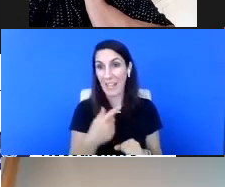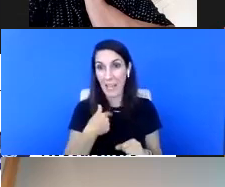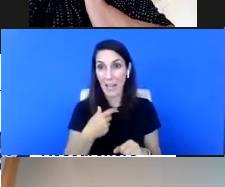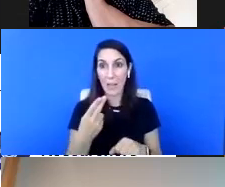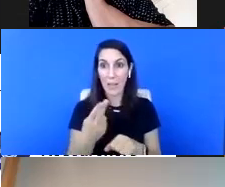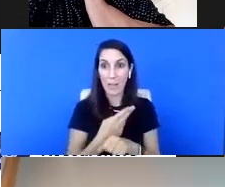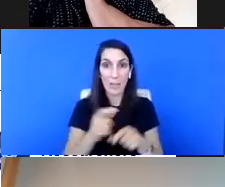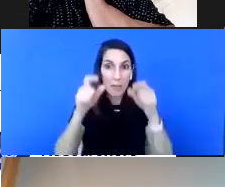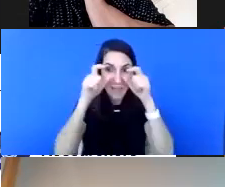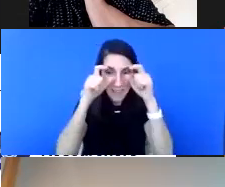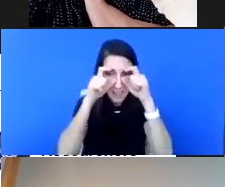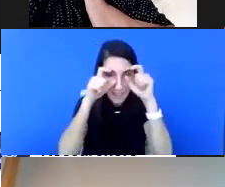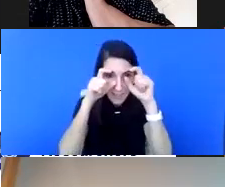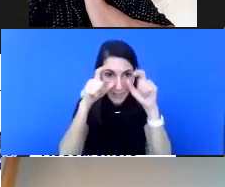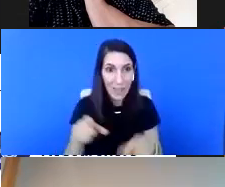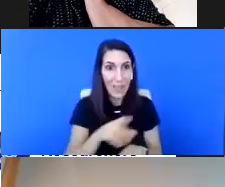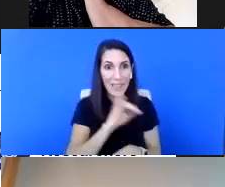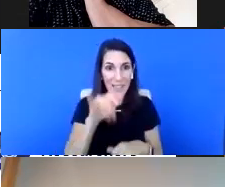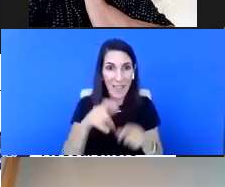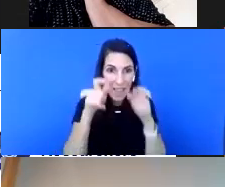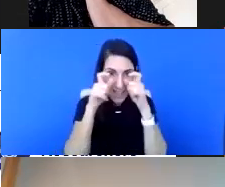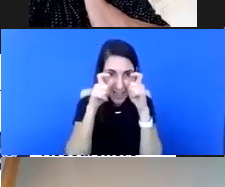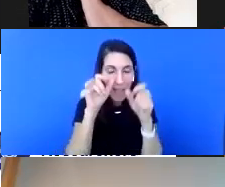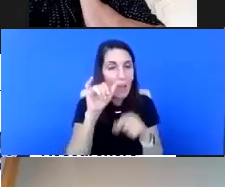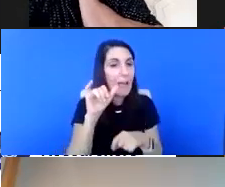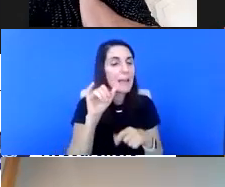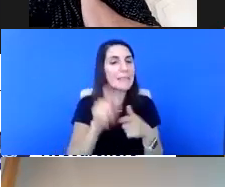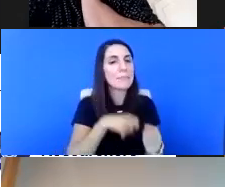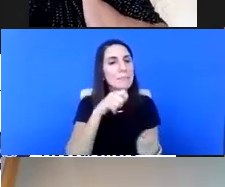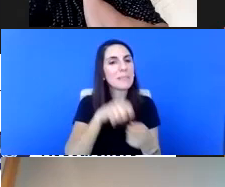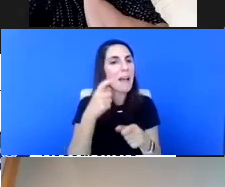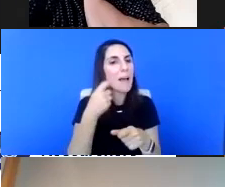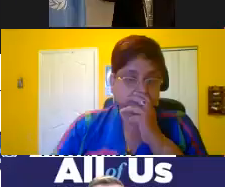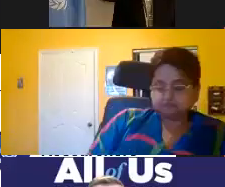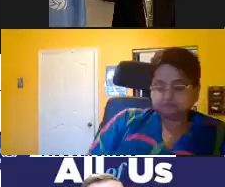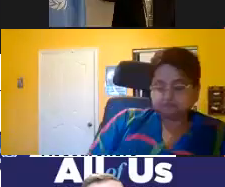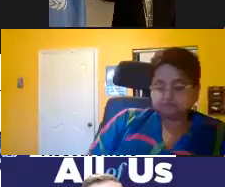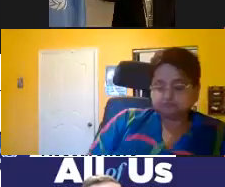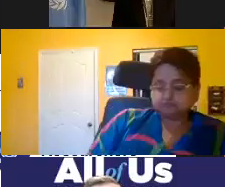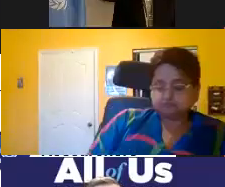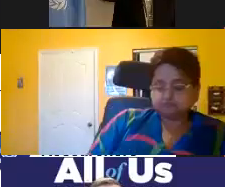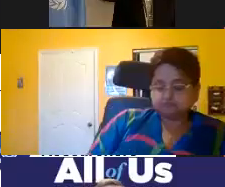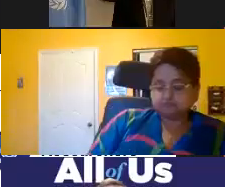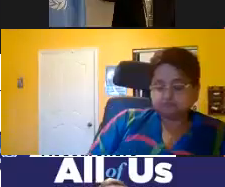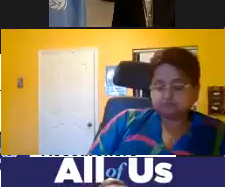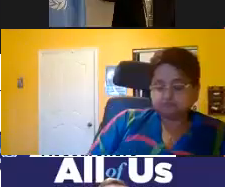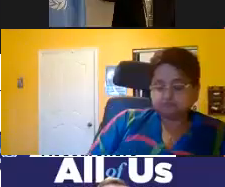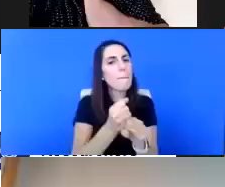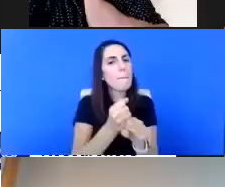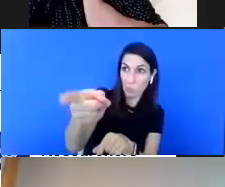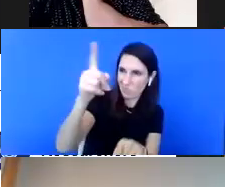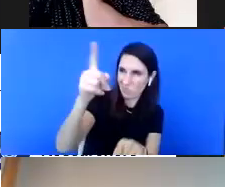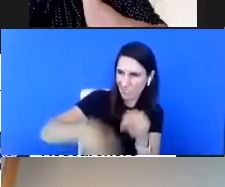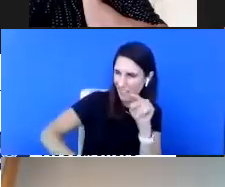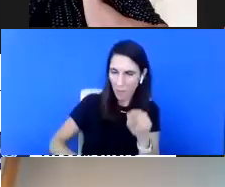wearing eyeglasses today, and these eyeglasses are specifically made for me. They're not going to work for you. They're not going to work from anyone else